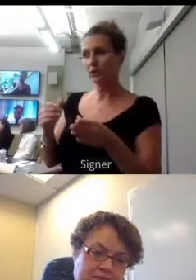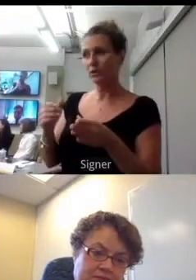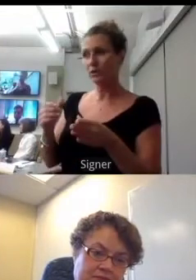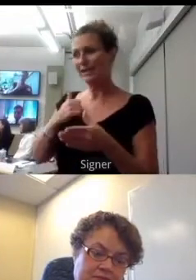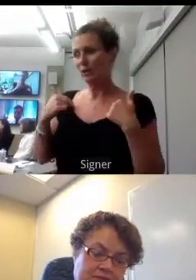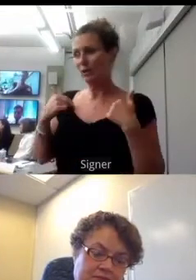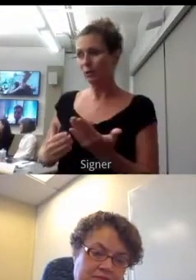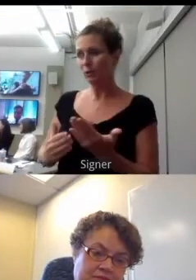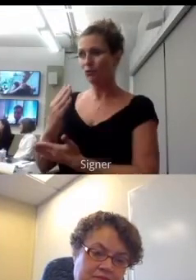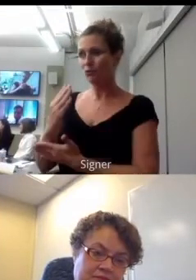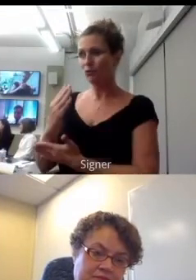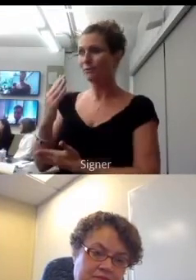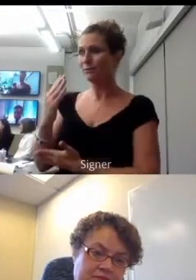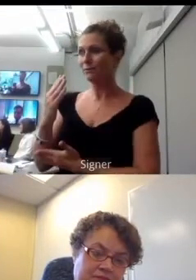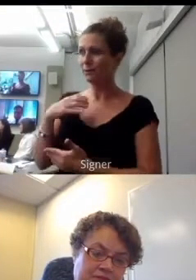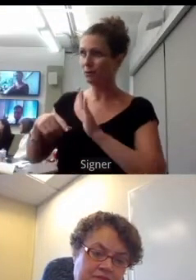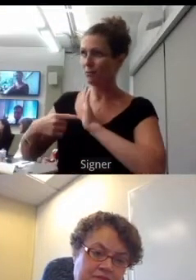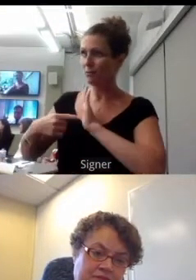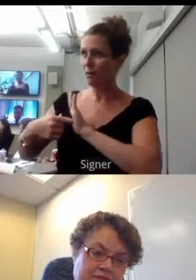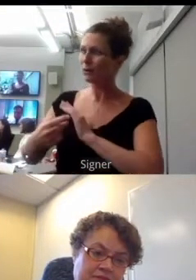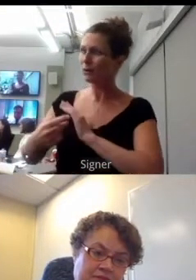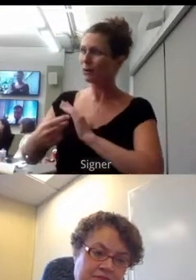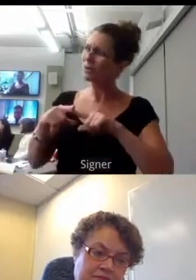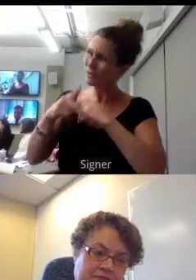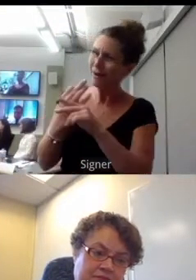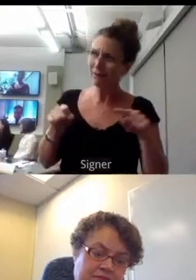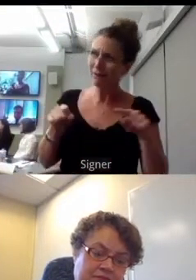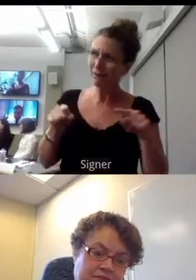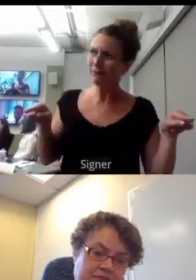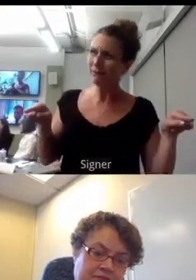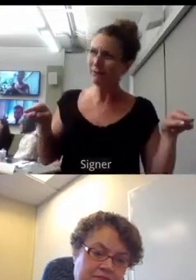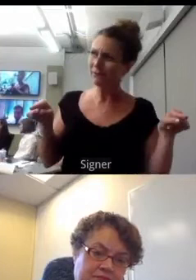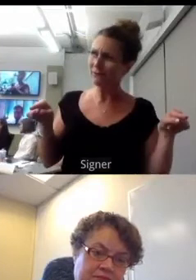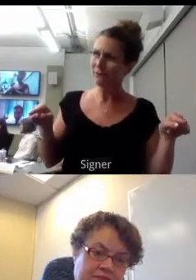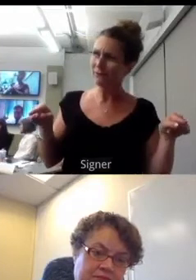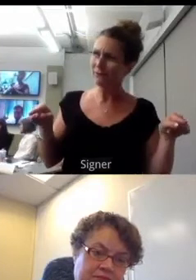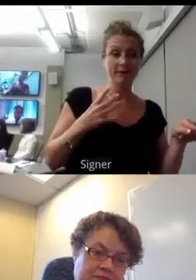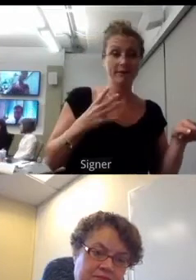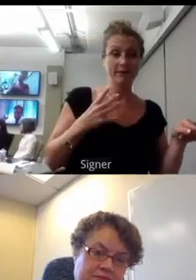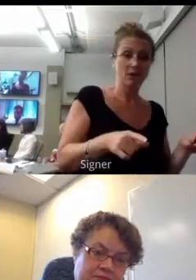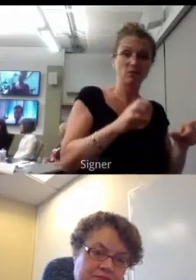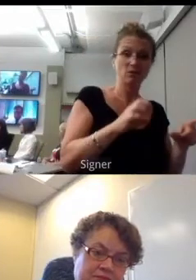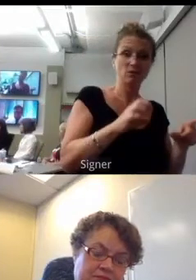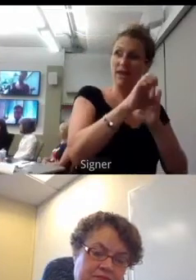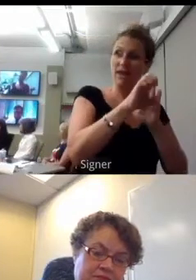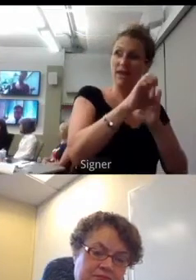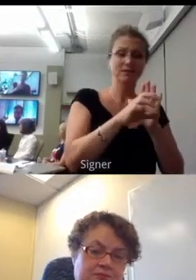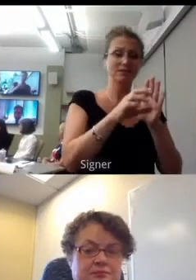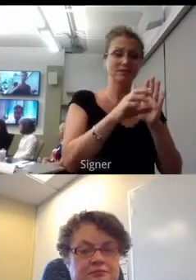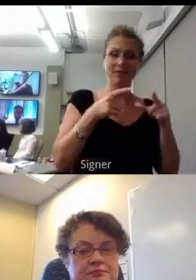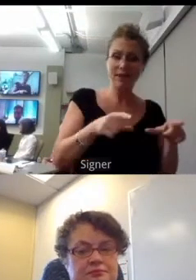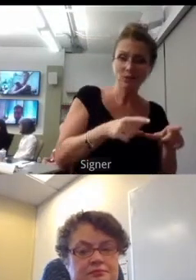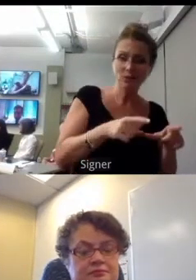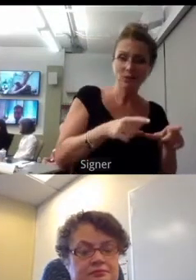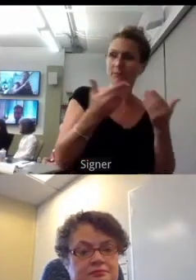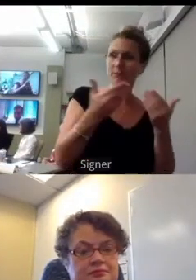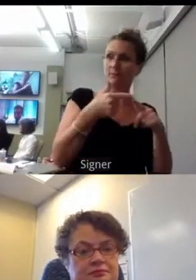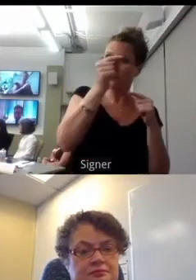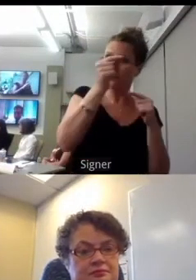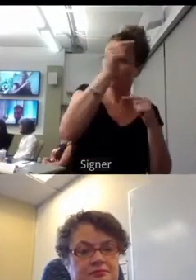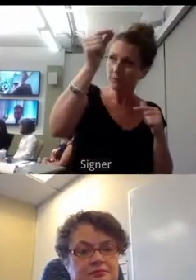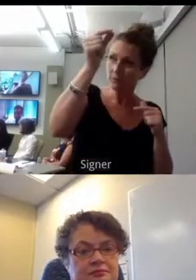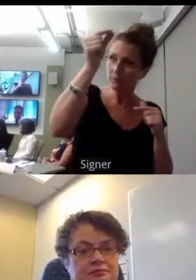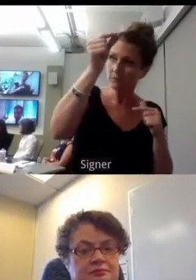right? An official language commissioner type, whether it's an ethics commissioner, an official language, independent of government, reports directly to Parliament, but